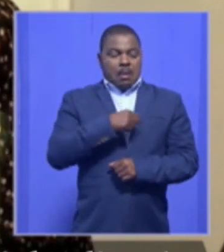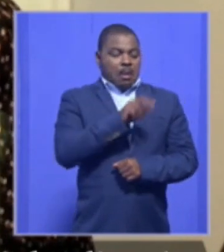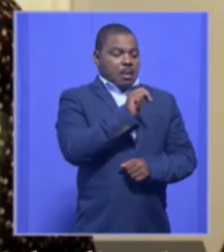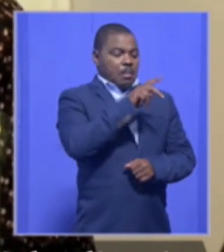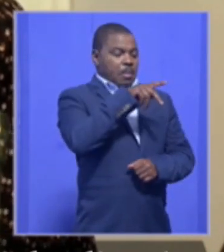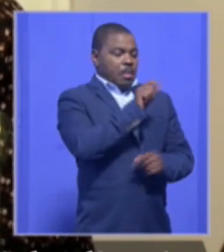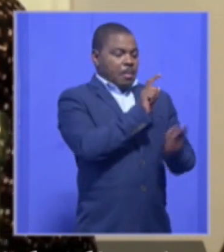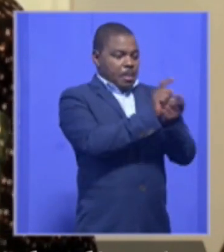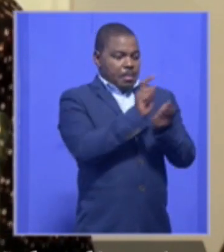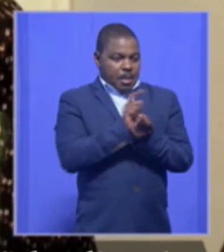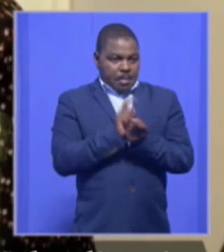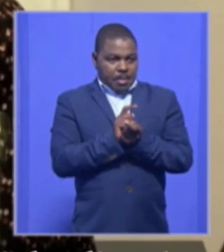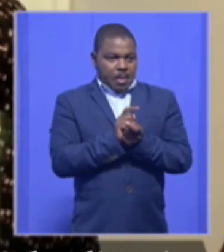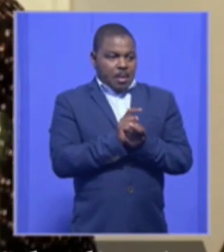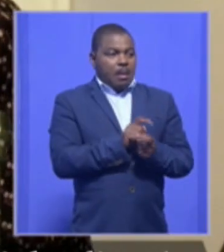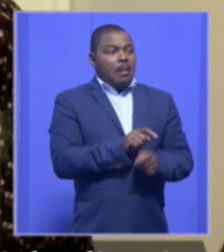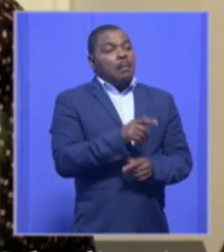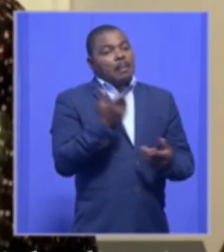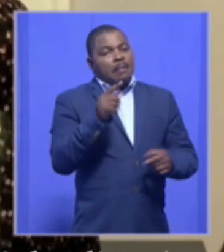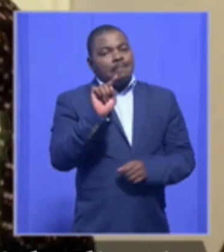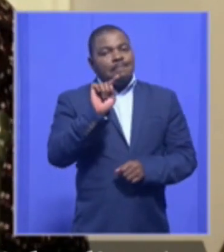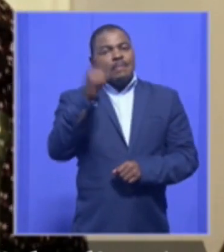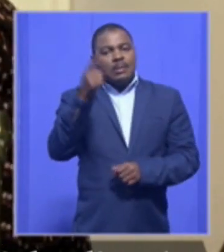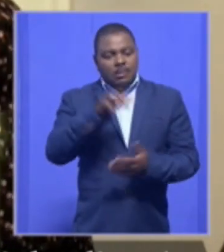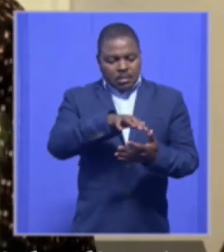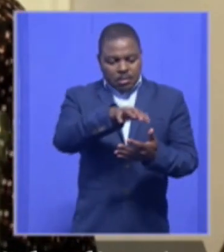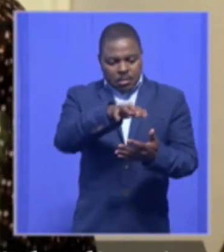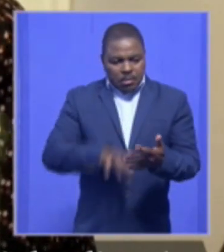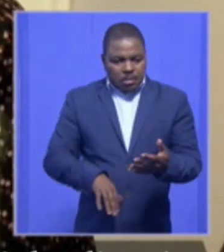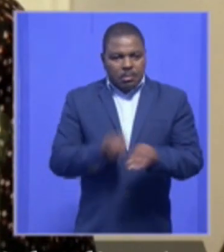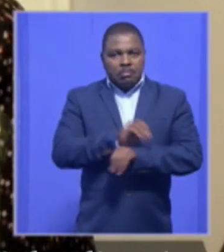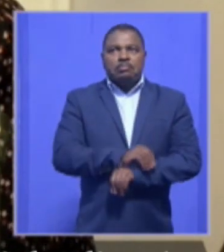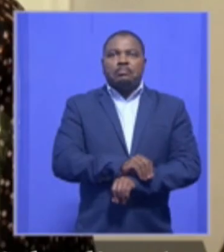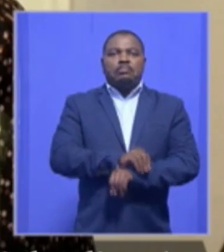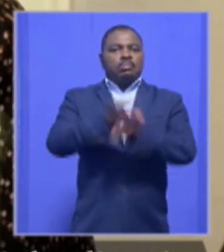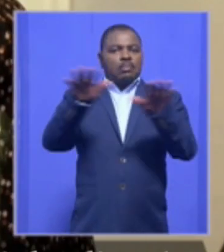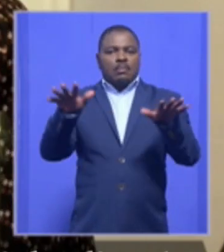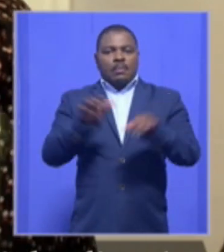NPA that the first article came out.